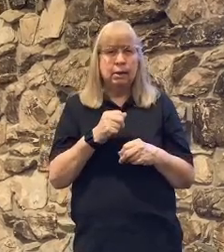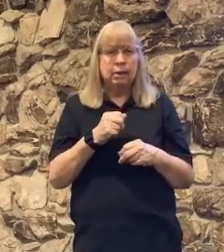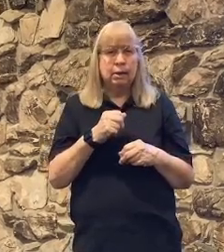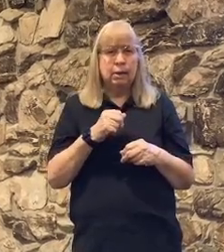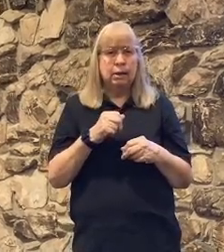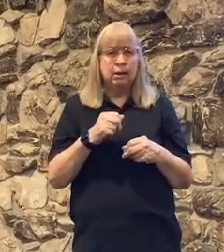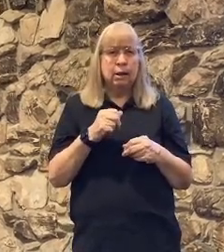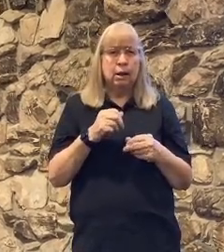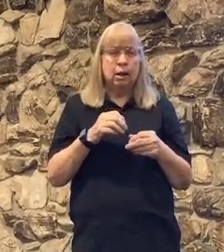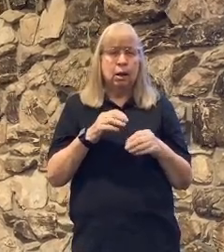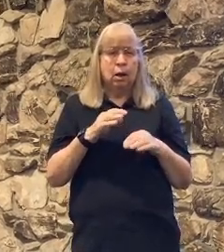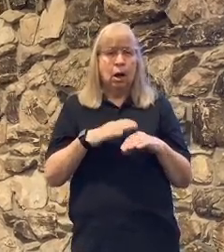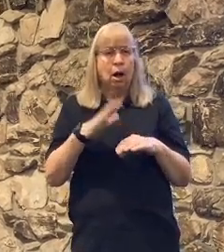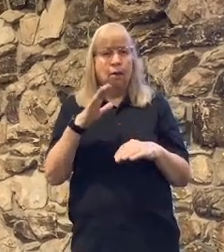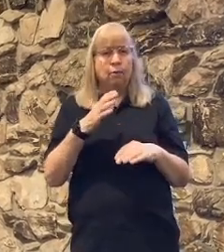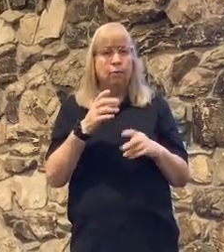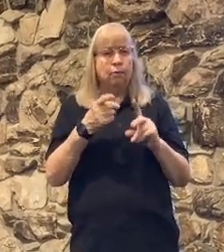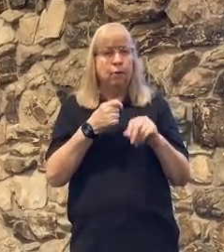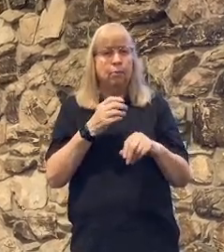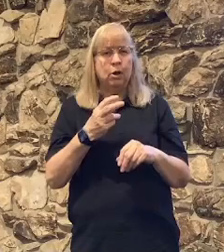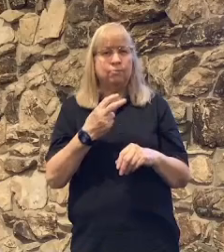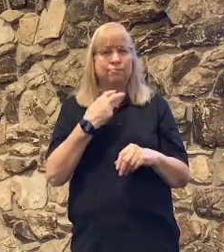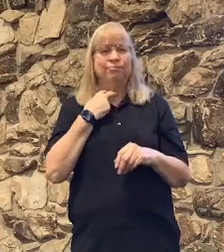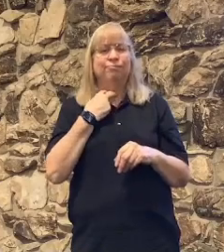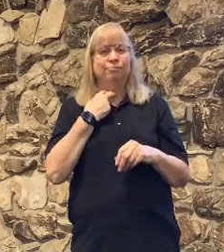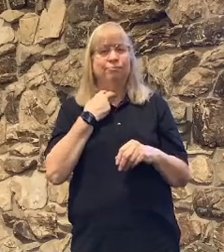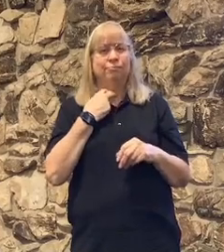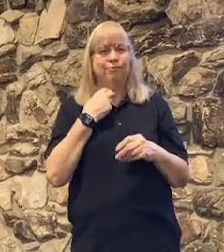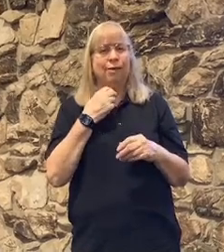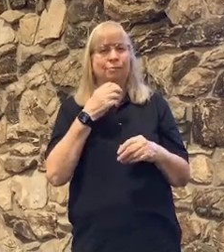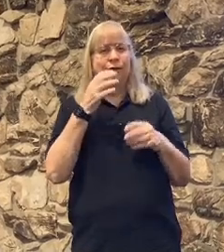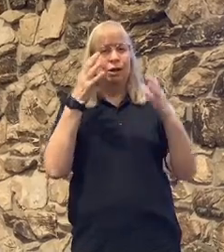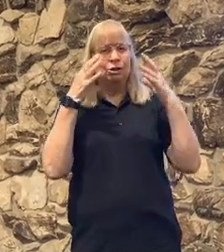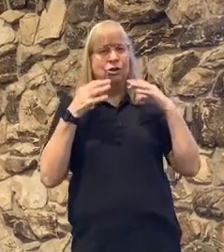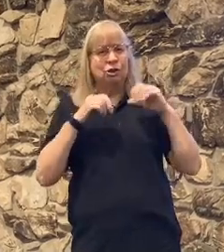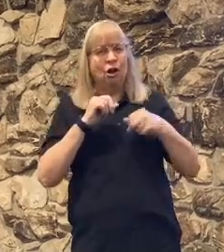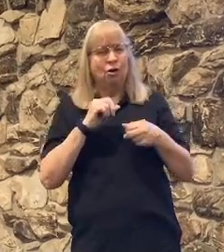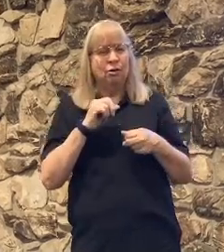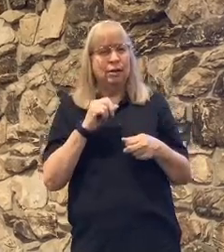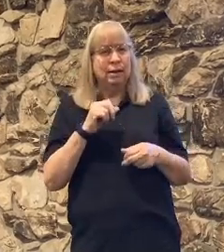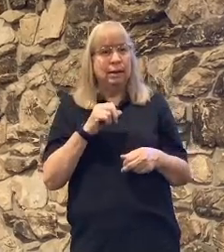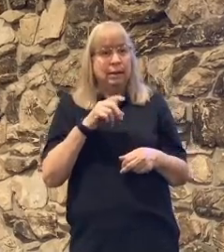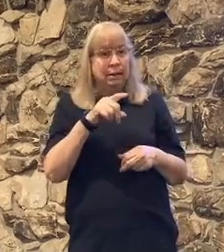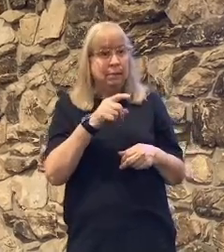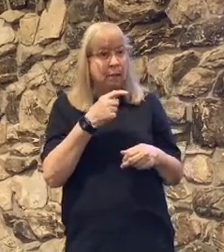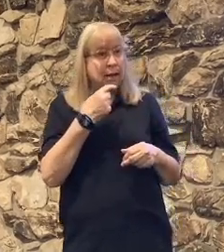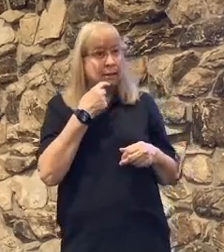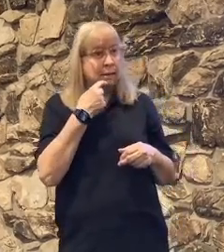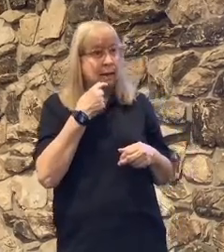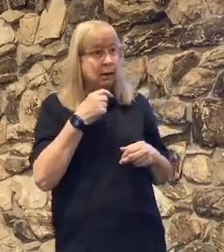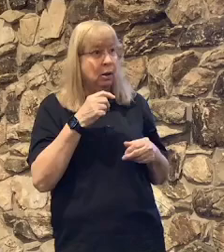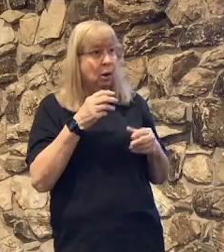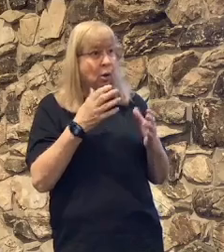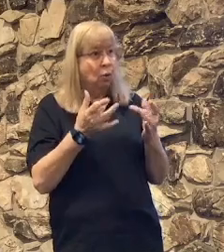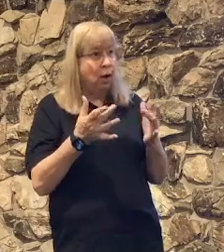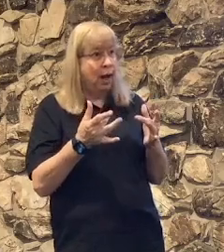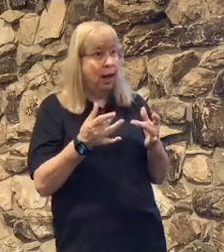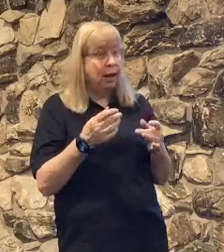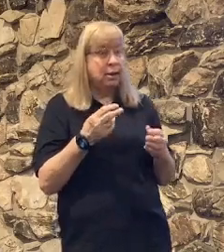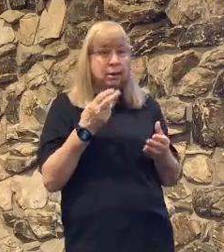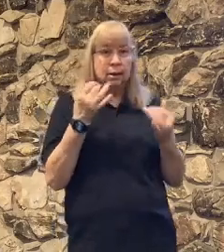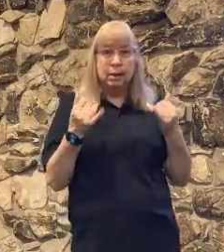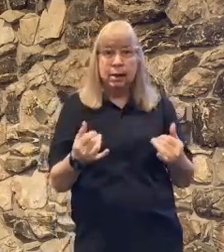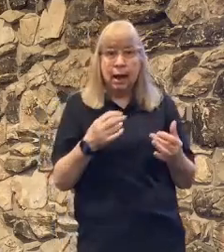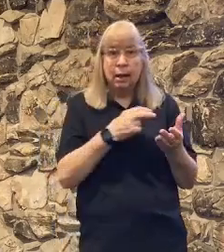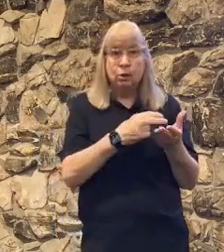from their sorrow. And Nehemiah says, "Wait a minute. Today is a holy day. This